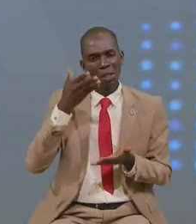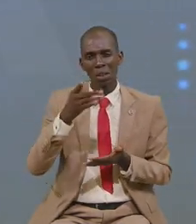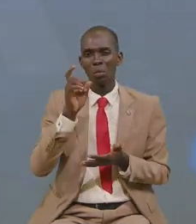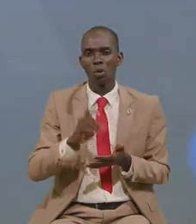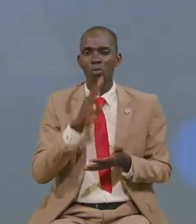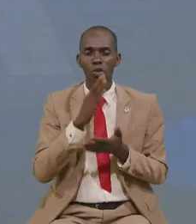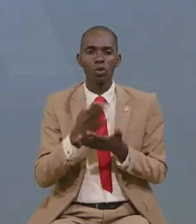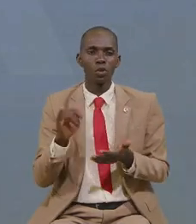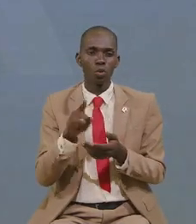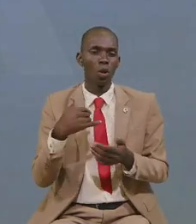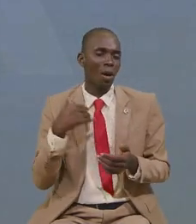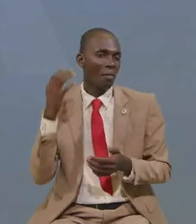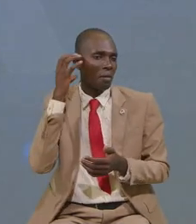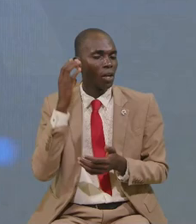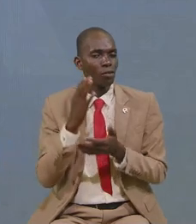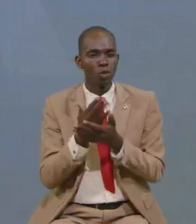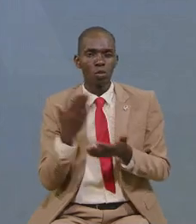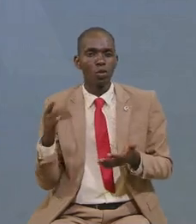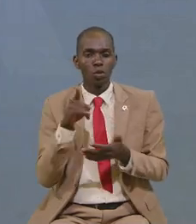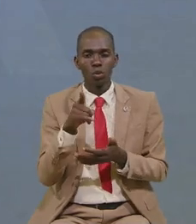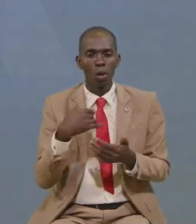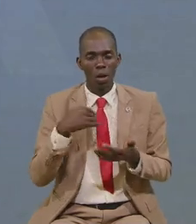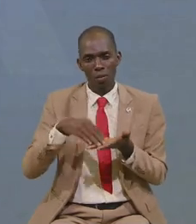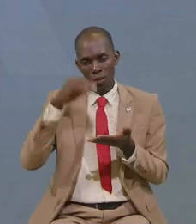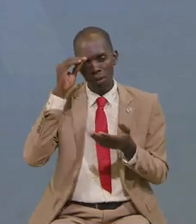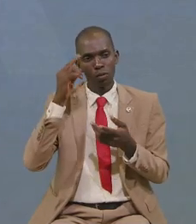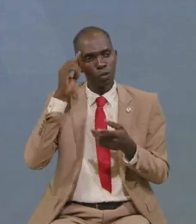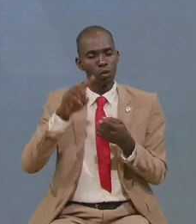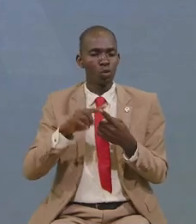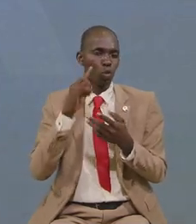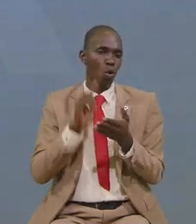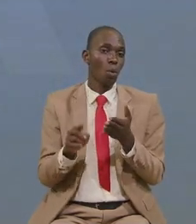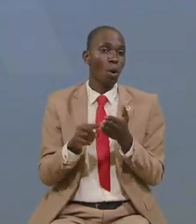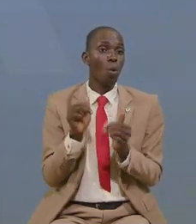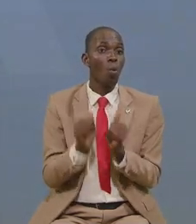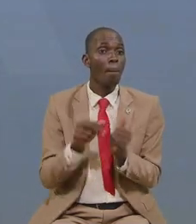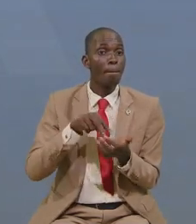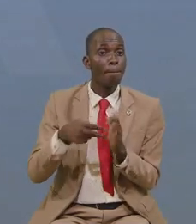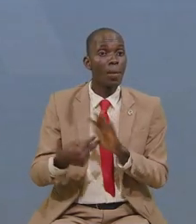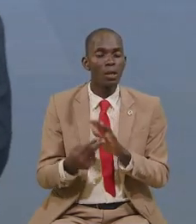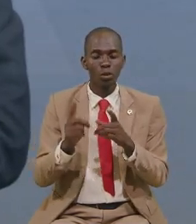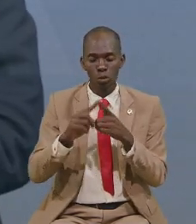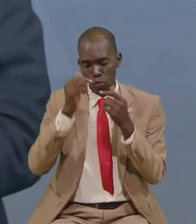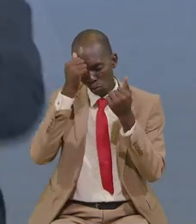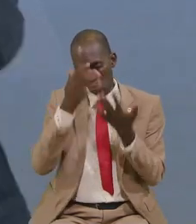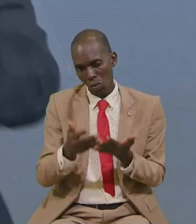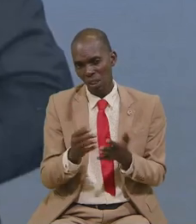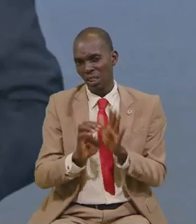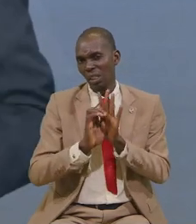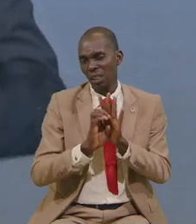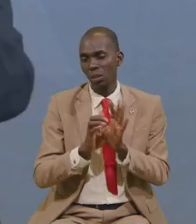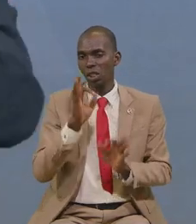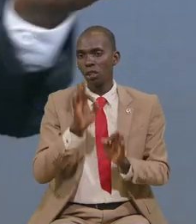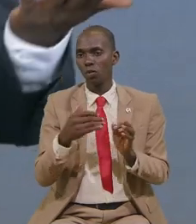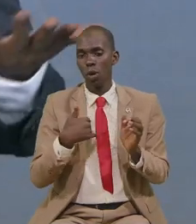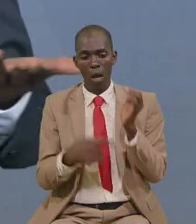heard, there's something for you to observe, which means to obey. If you have stolen, it